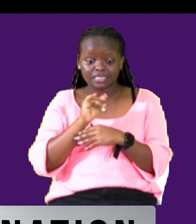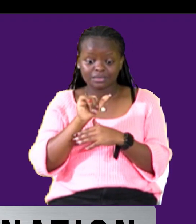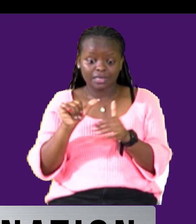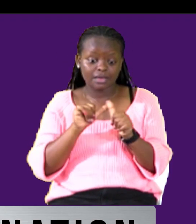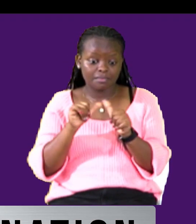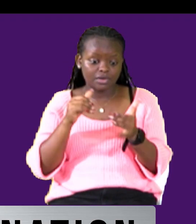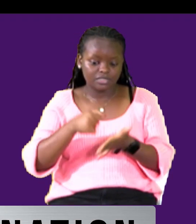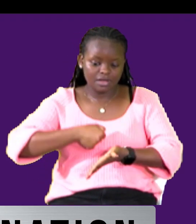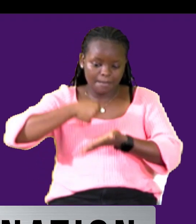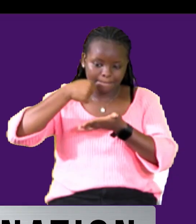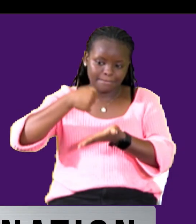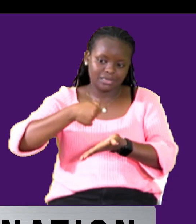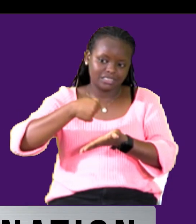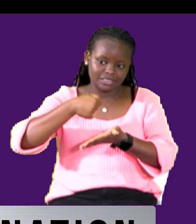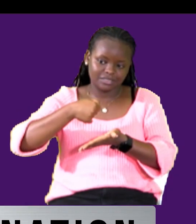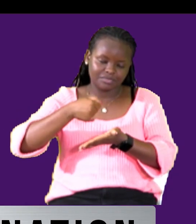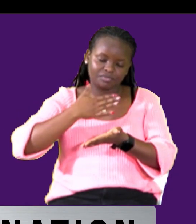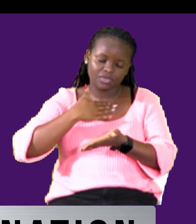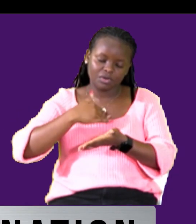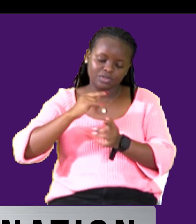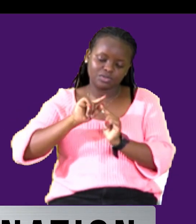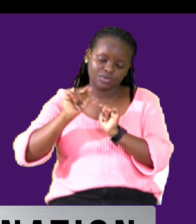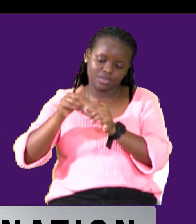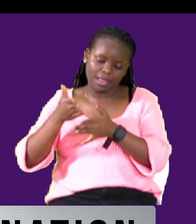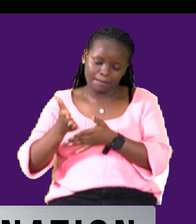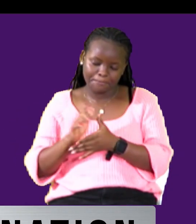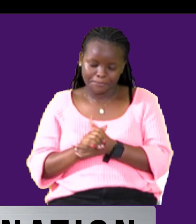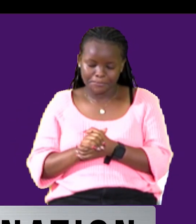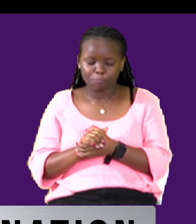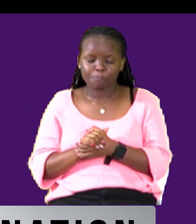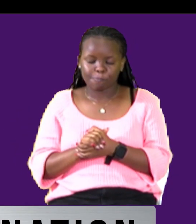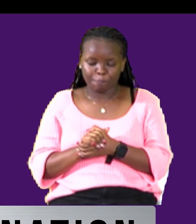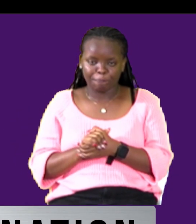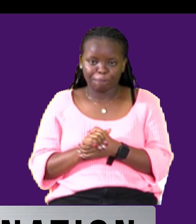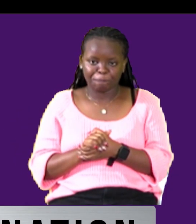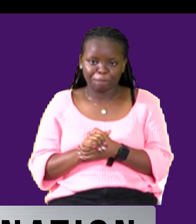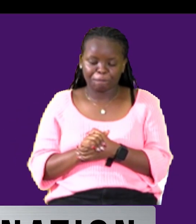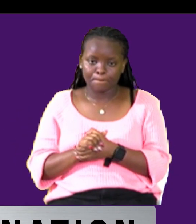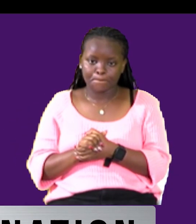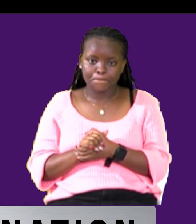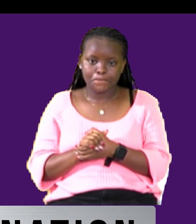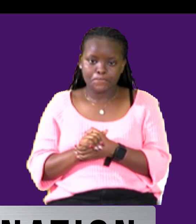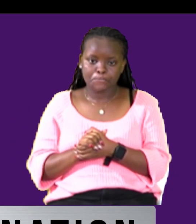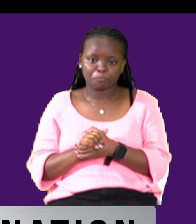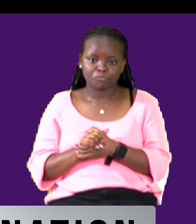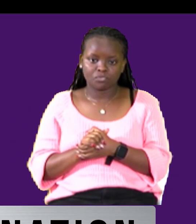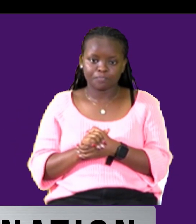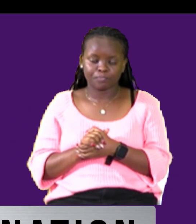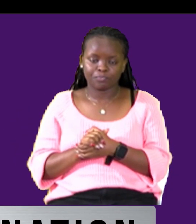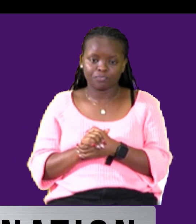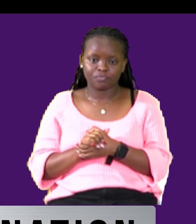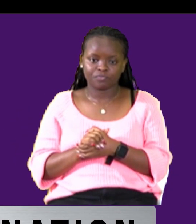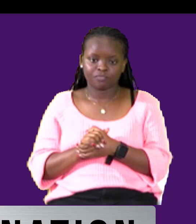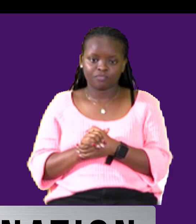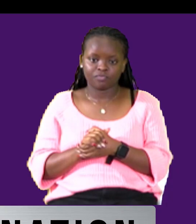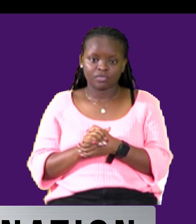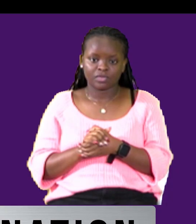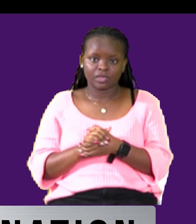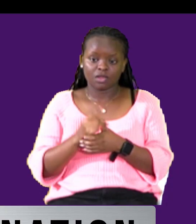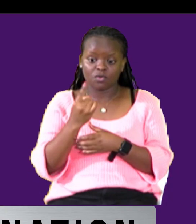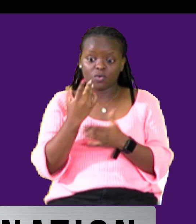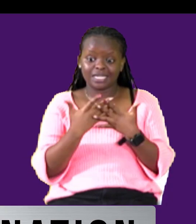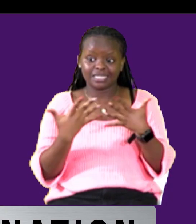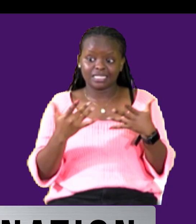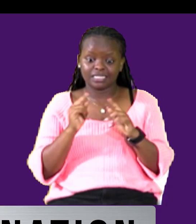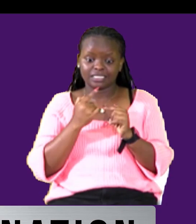a that's tool. I wanted to go there. A bit Come of on, civic go on, education. go on, Yeah, a bit go of on. civic education. We one thing I was told when